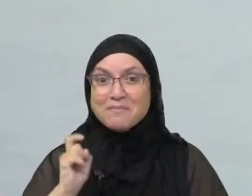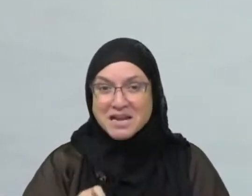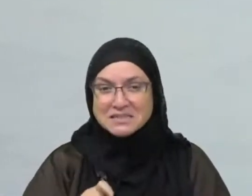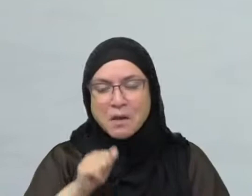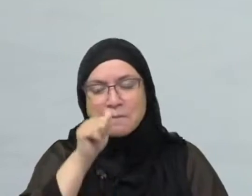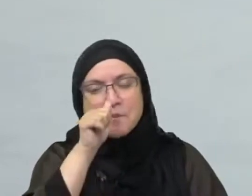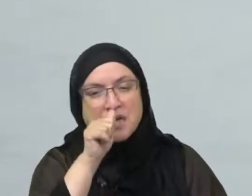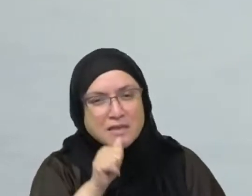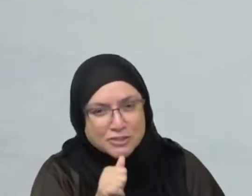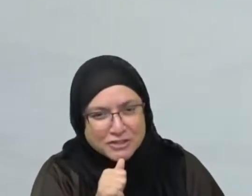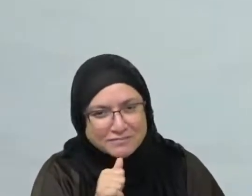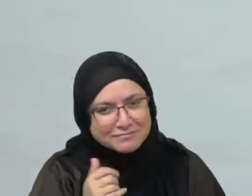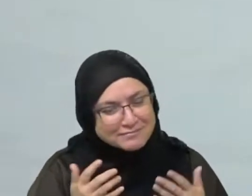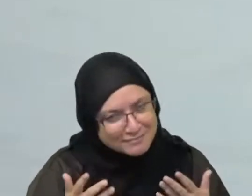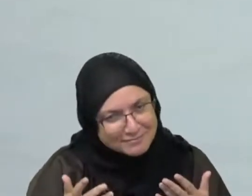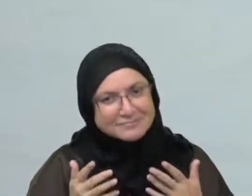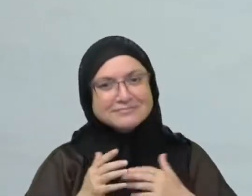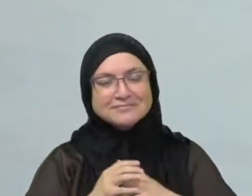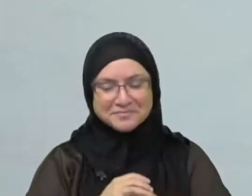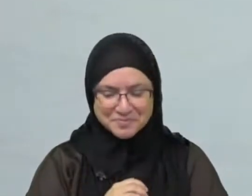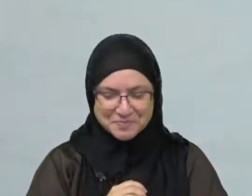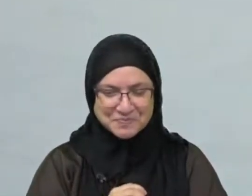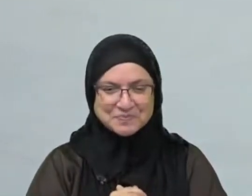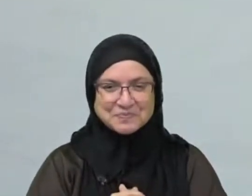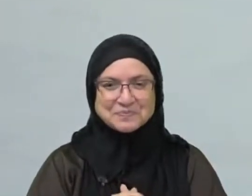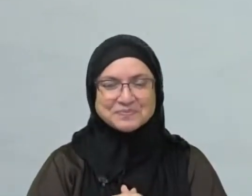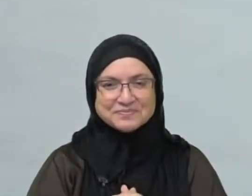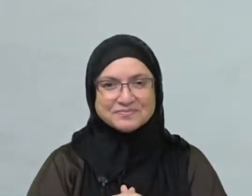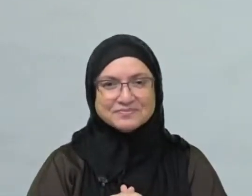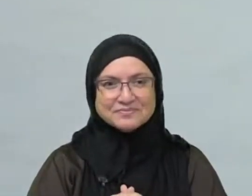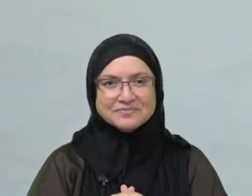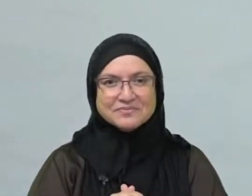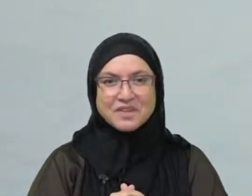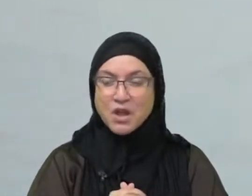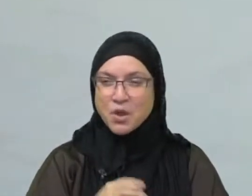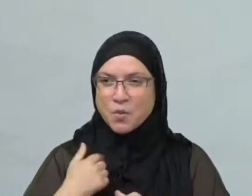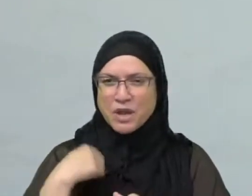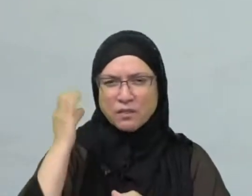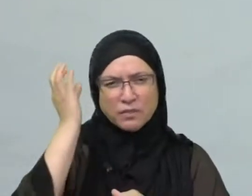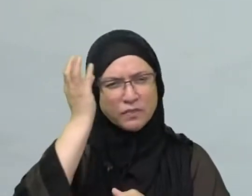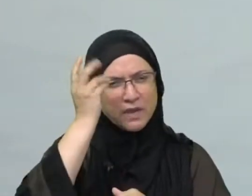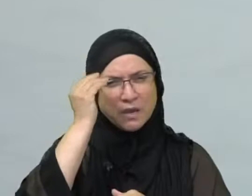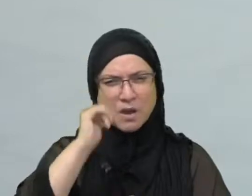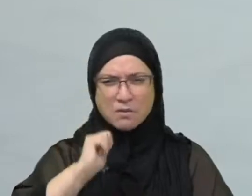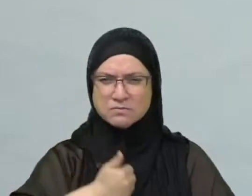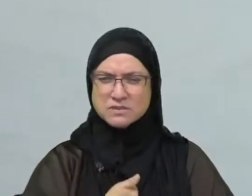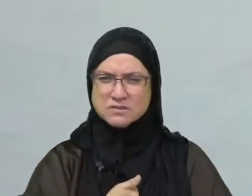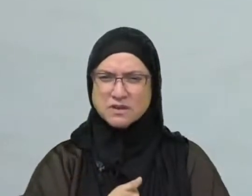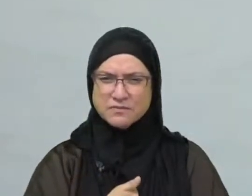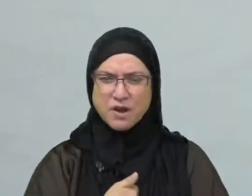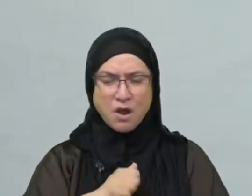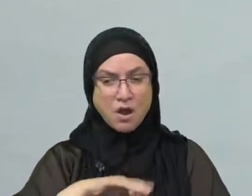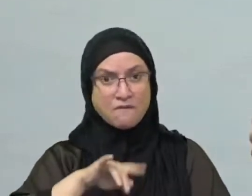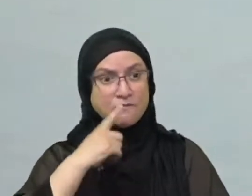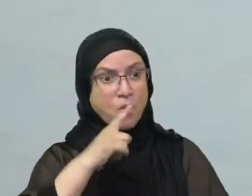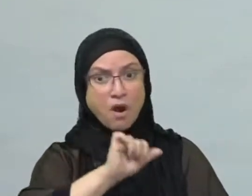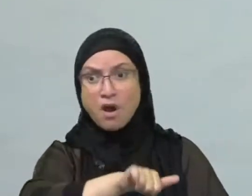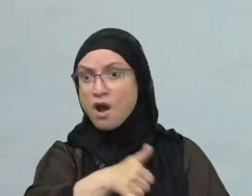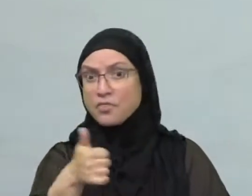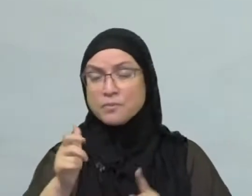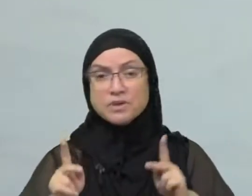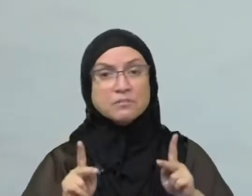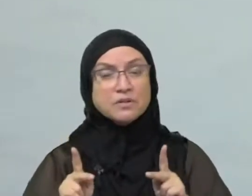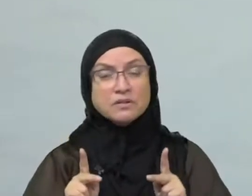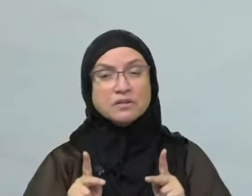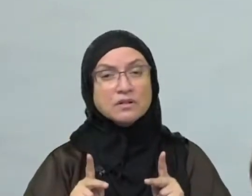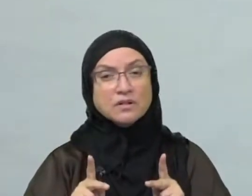ourselves, we often restrict our comforting words to the idea of things getting better or